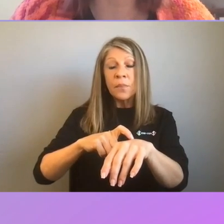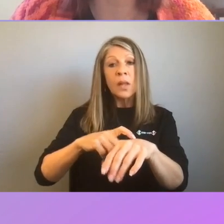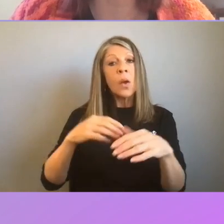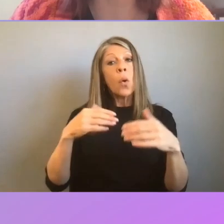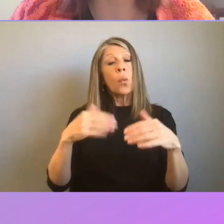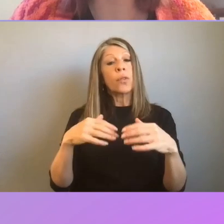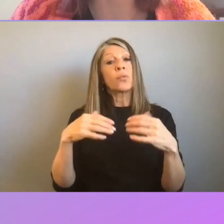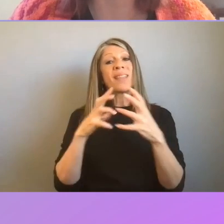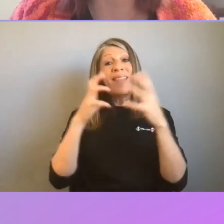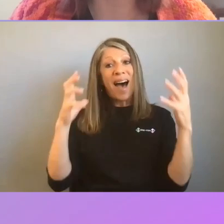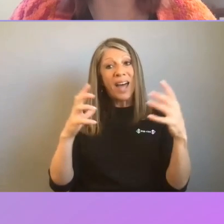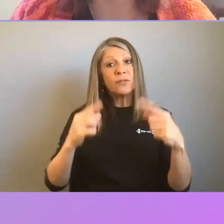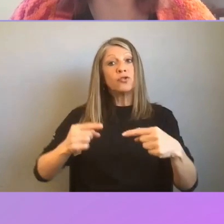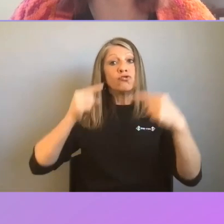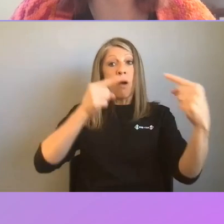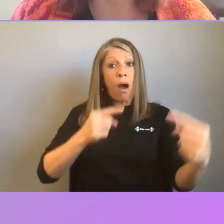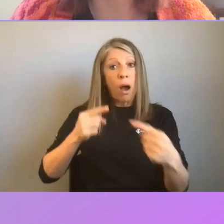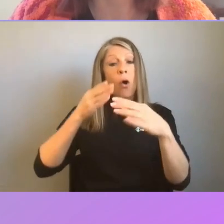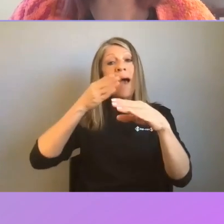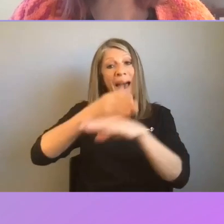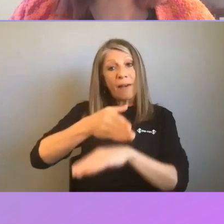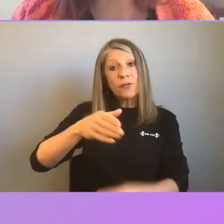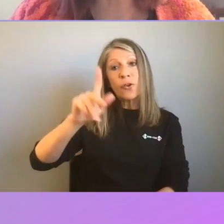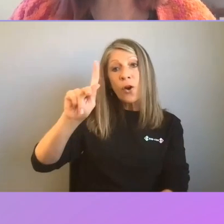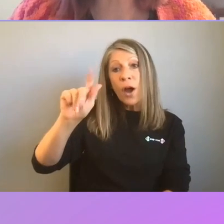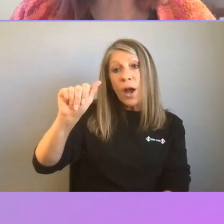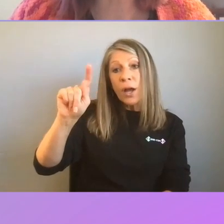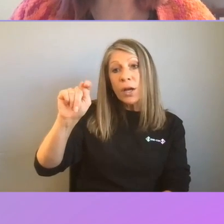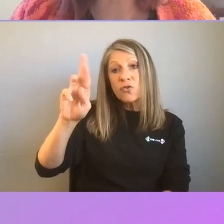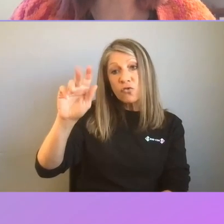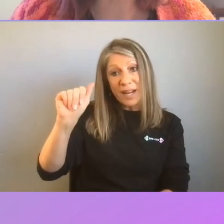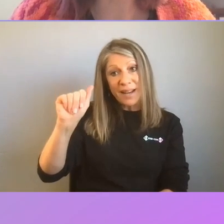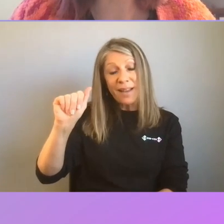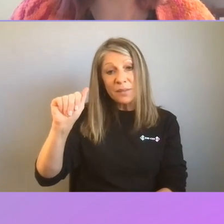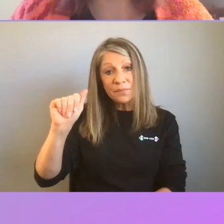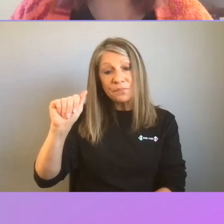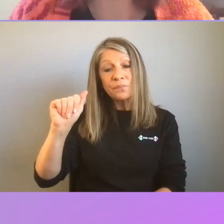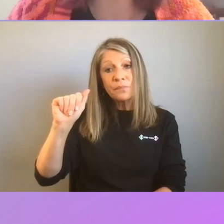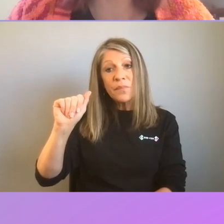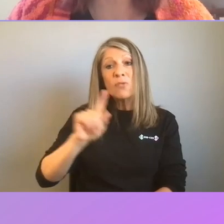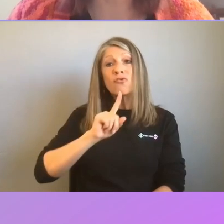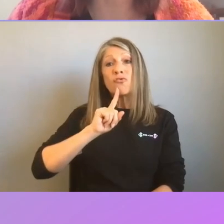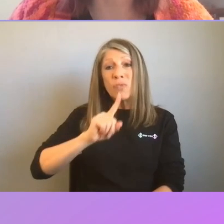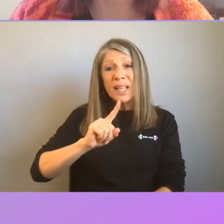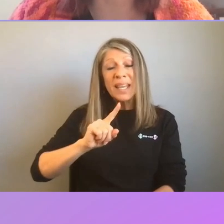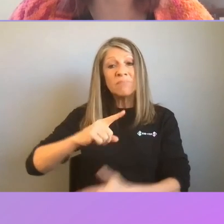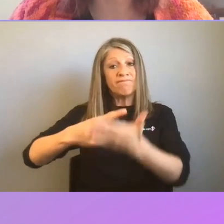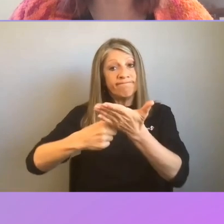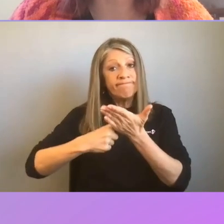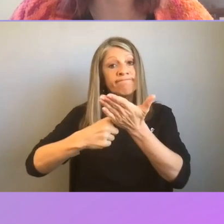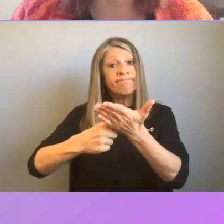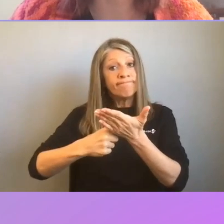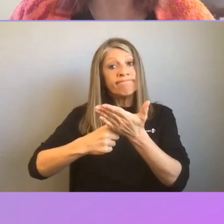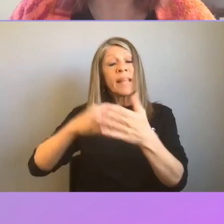incredible difficulties right after Katrina, there was a really active discussion in the United